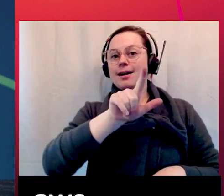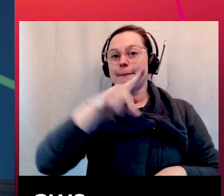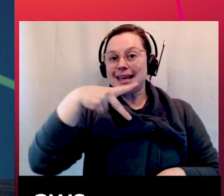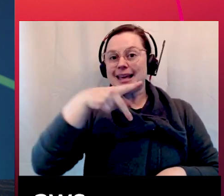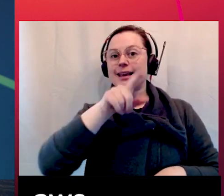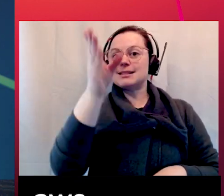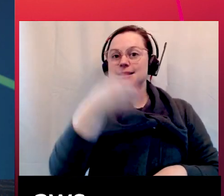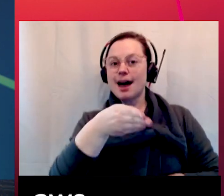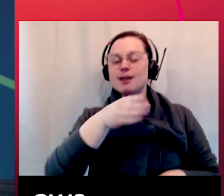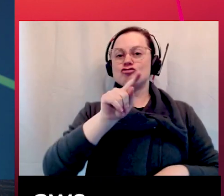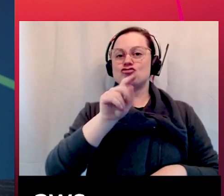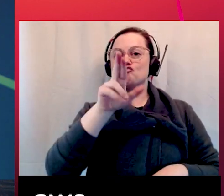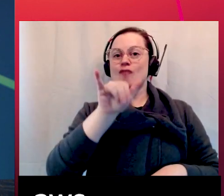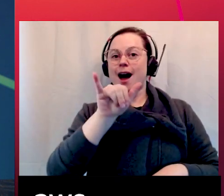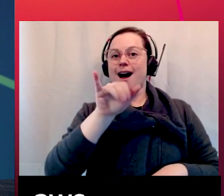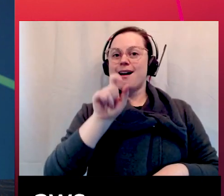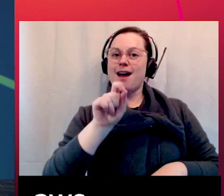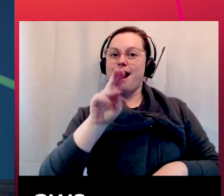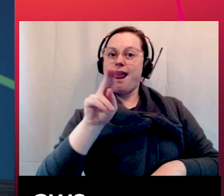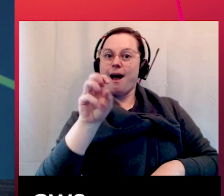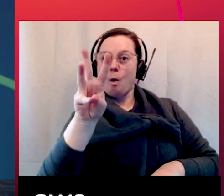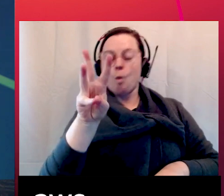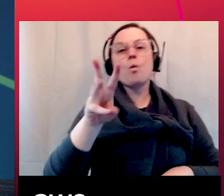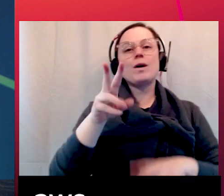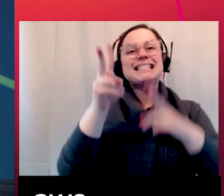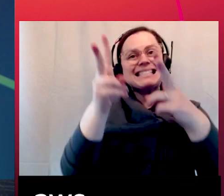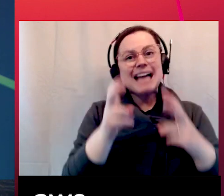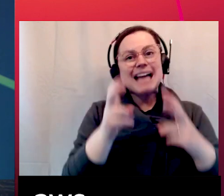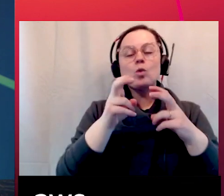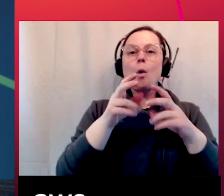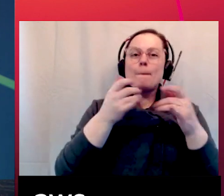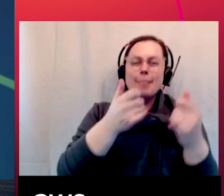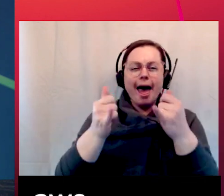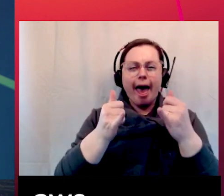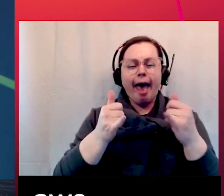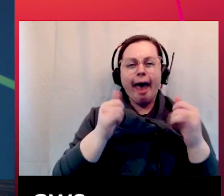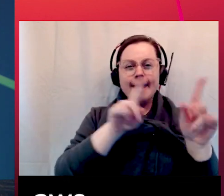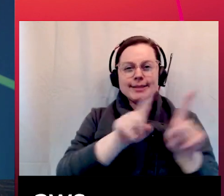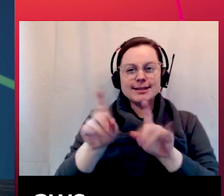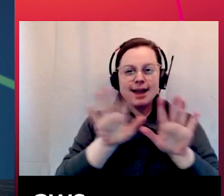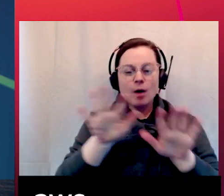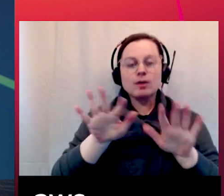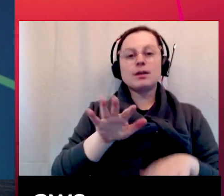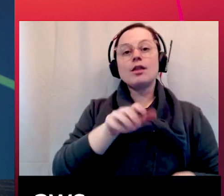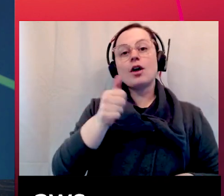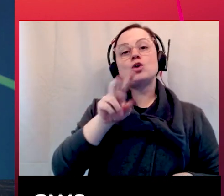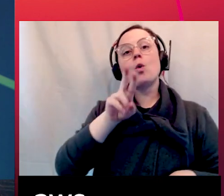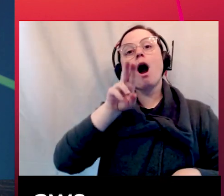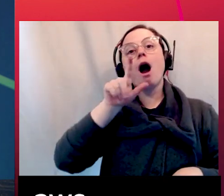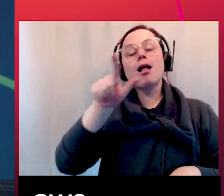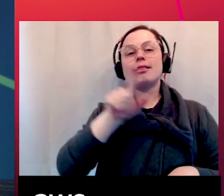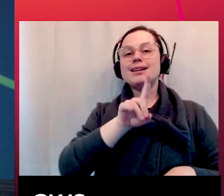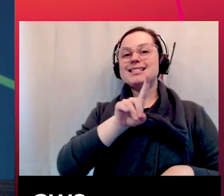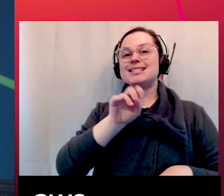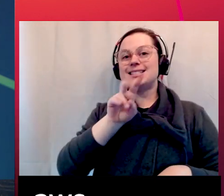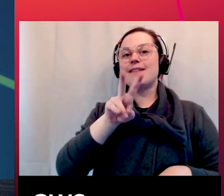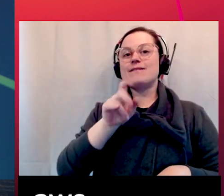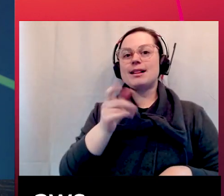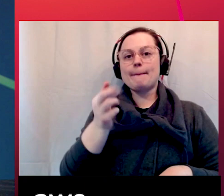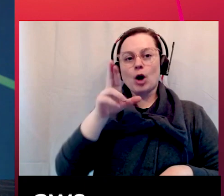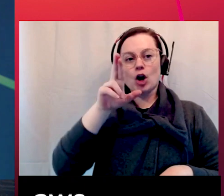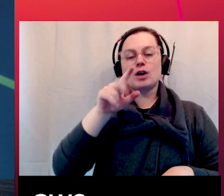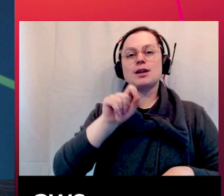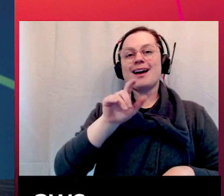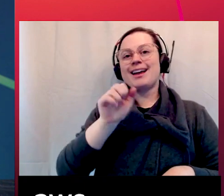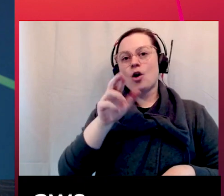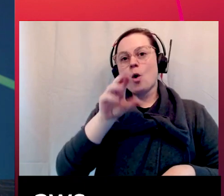www.aerospike.com/LP/try-now. You can download the product. You can play with the product. The other URL is developer.aerospike.com. It's our developer hub.